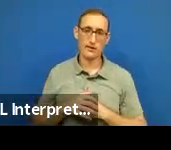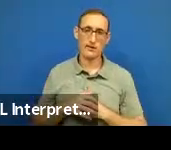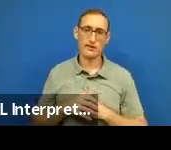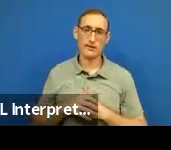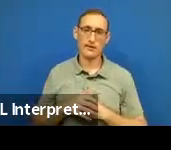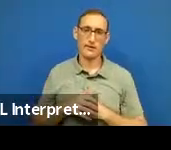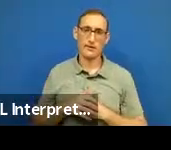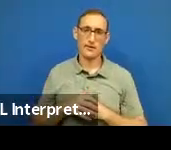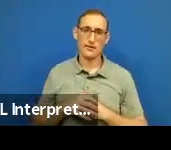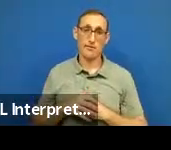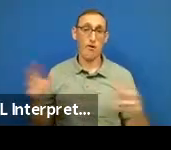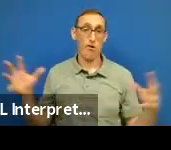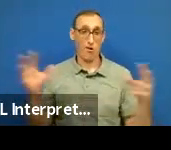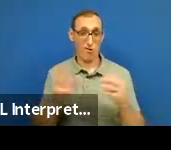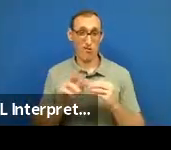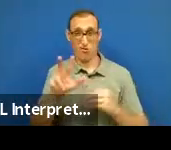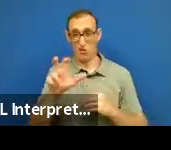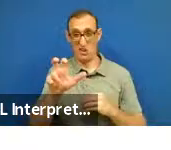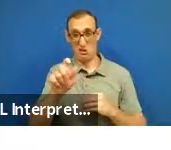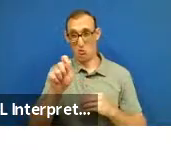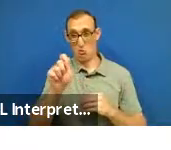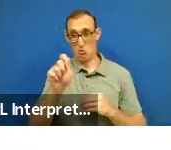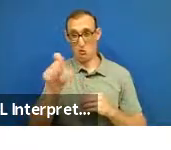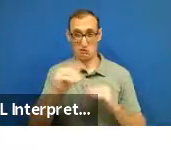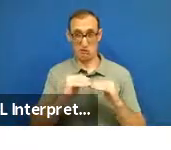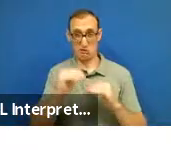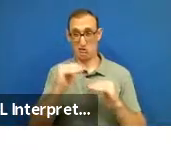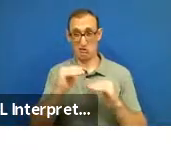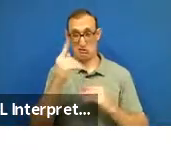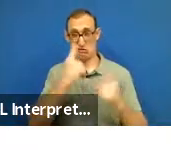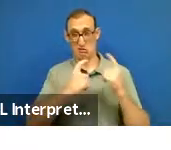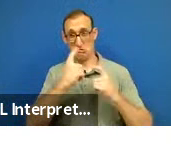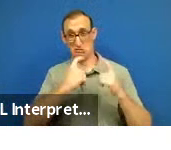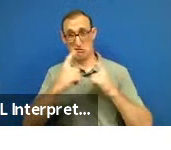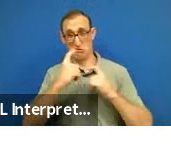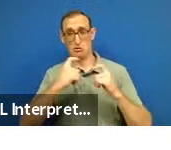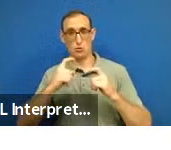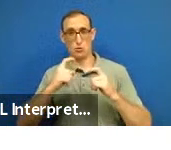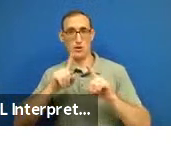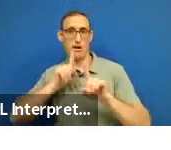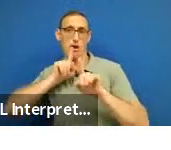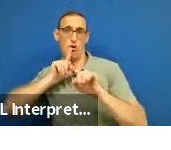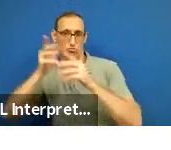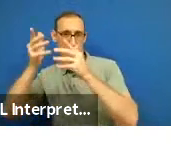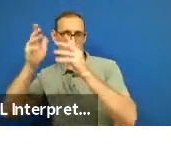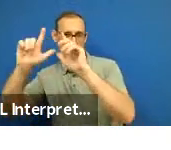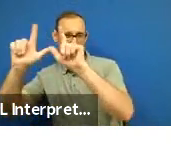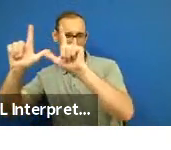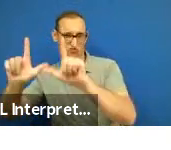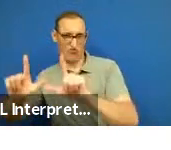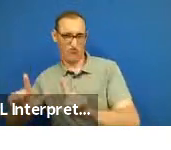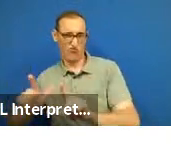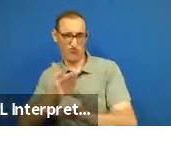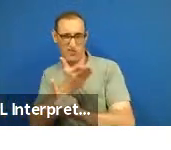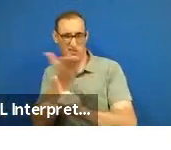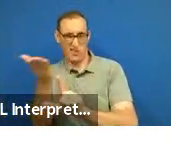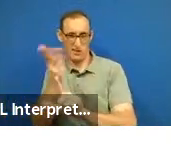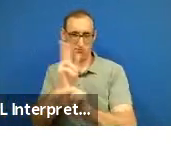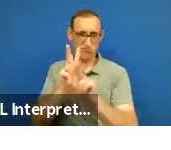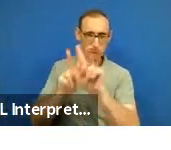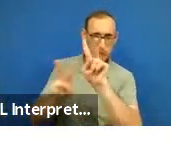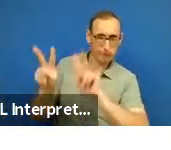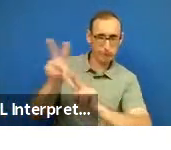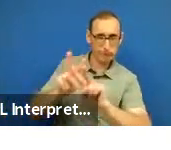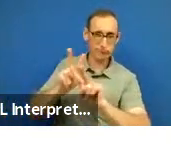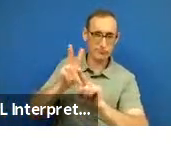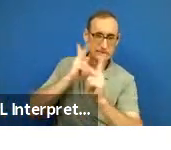and something questions we've gotten, there's something there that kind of matches what people are going to ask. So I'm hoping